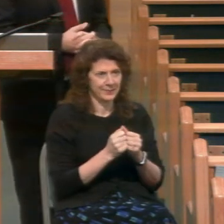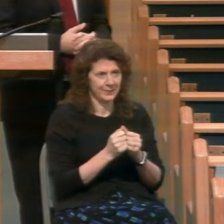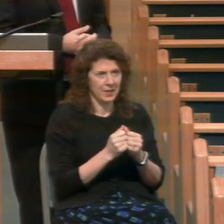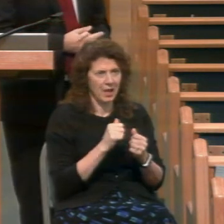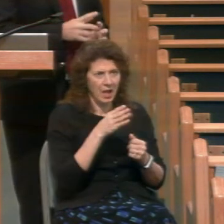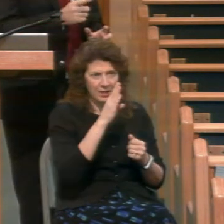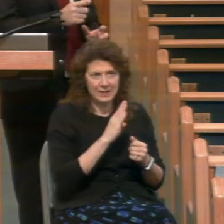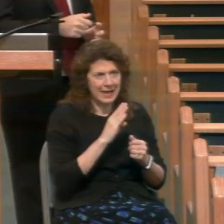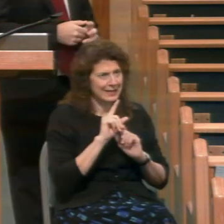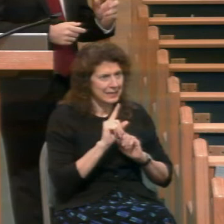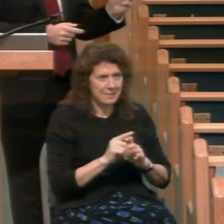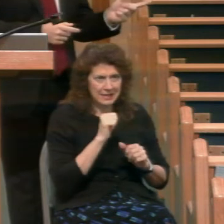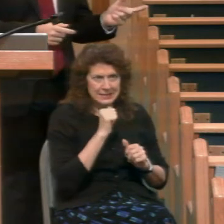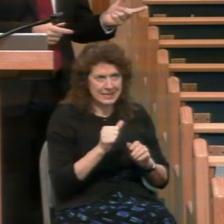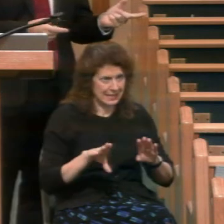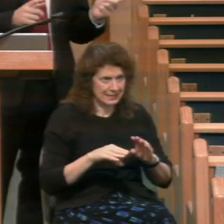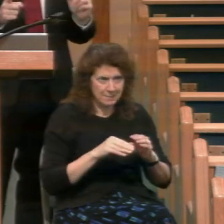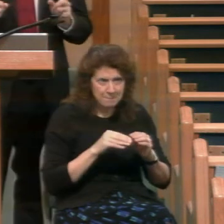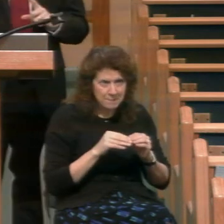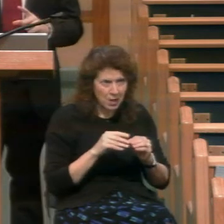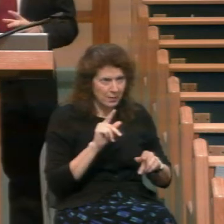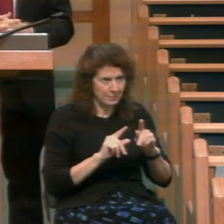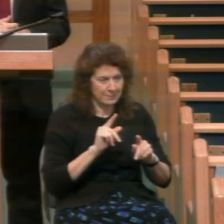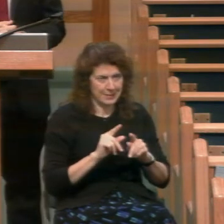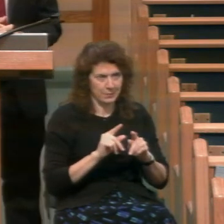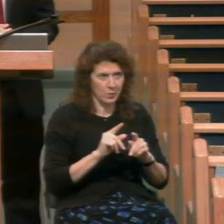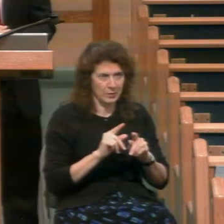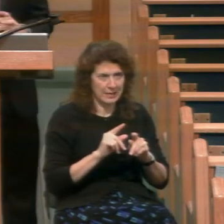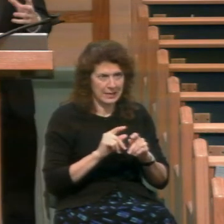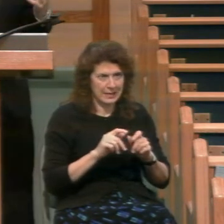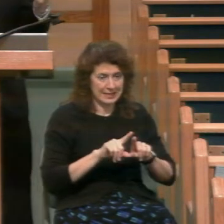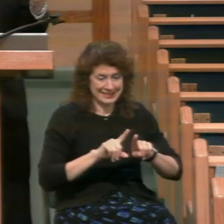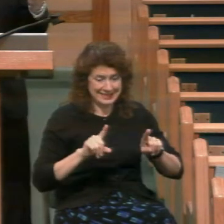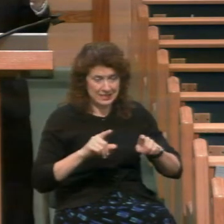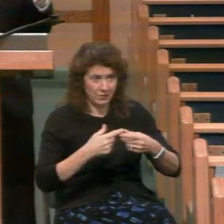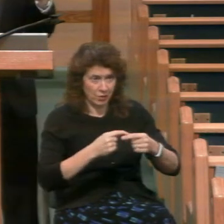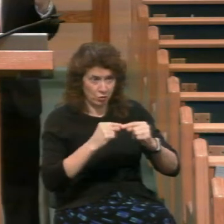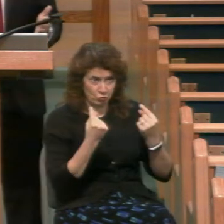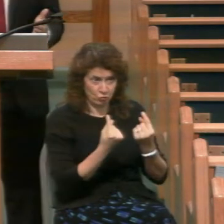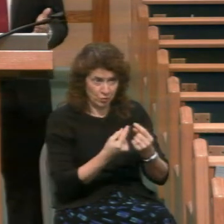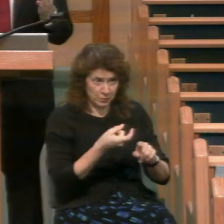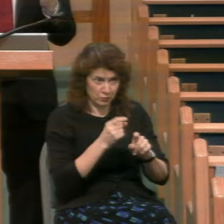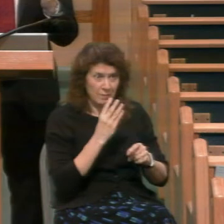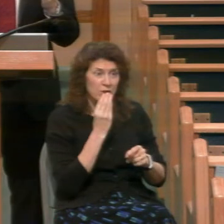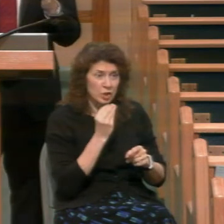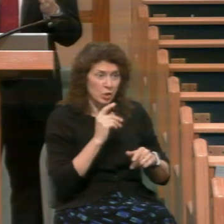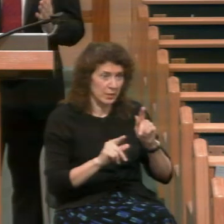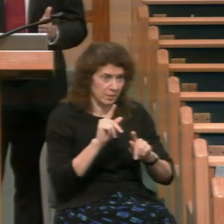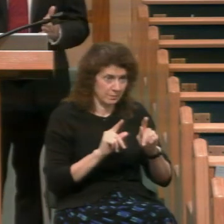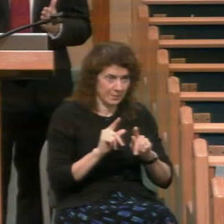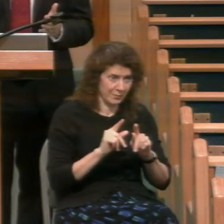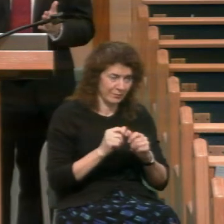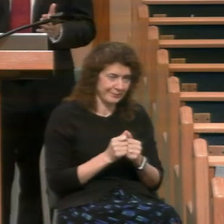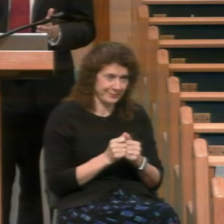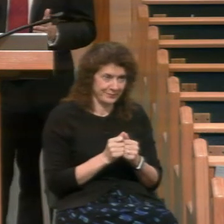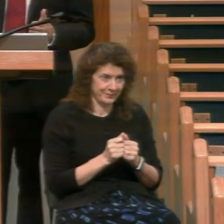They needed to confess their sins. They had intermarried with people they were not supposed to, right? And the command was, you were unfaithful